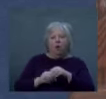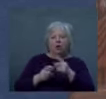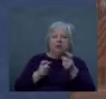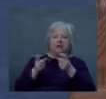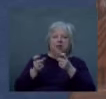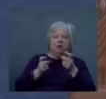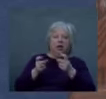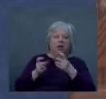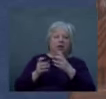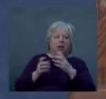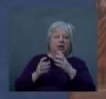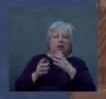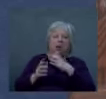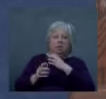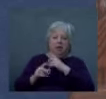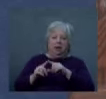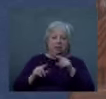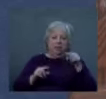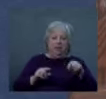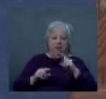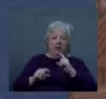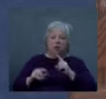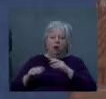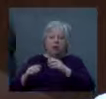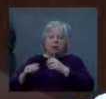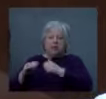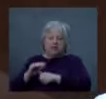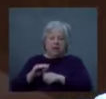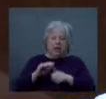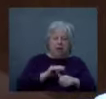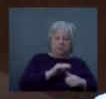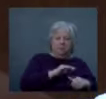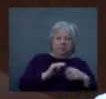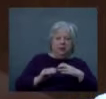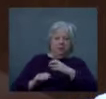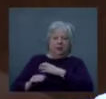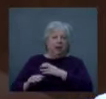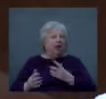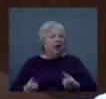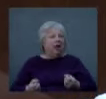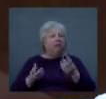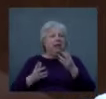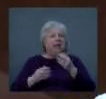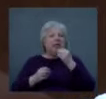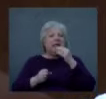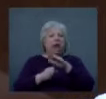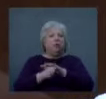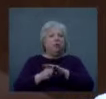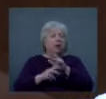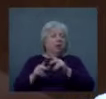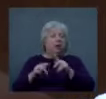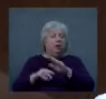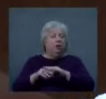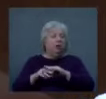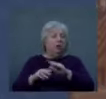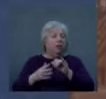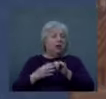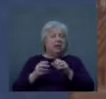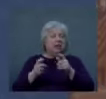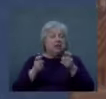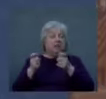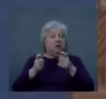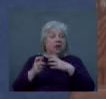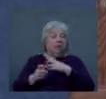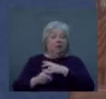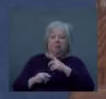These are subcommittees that came out of the steering committee. The steering committee, how many neighborhood people? I can't name